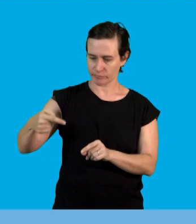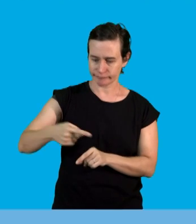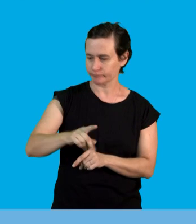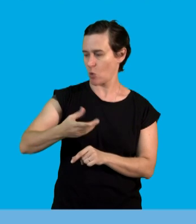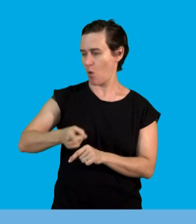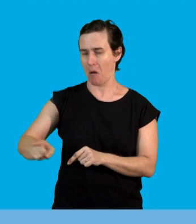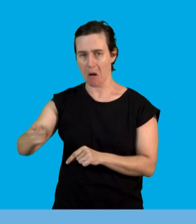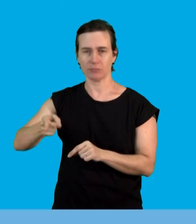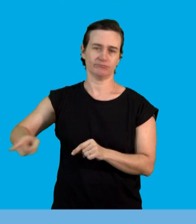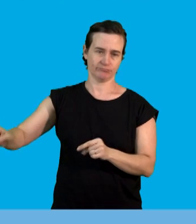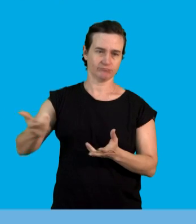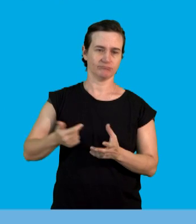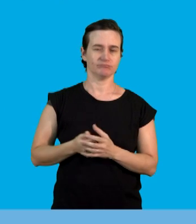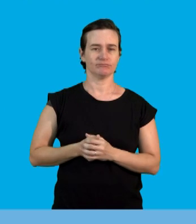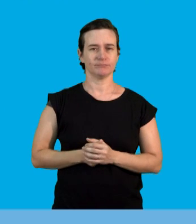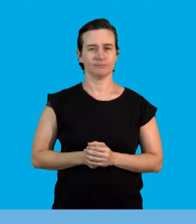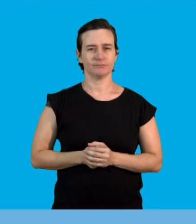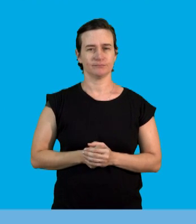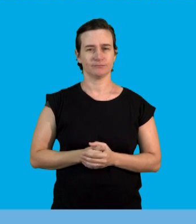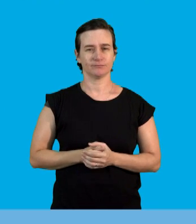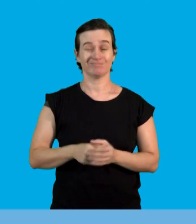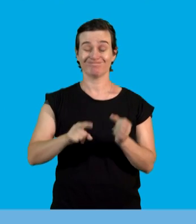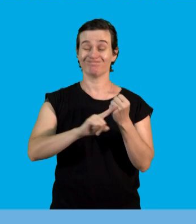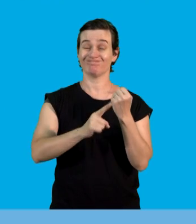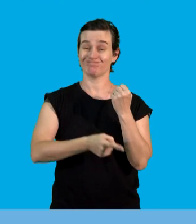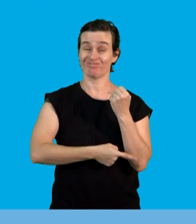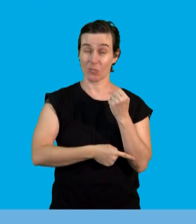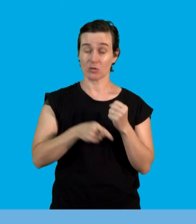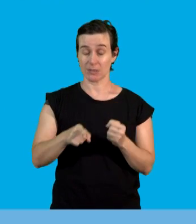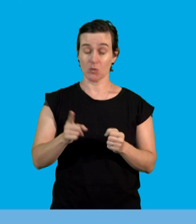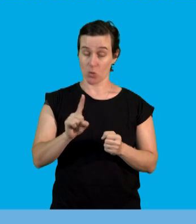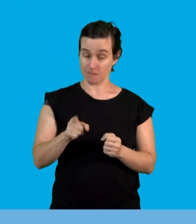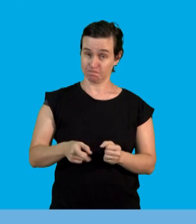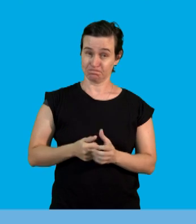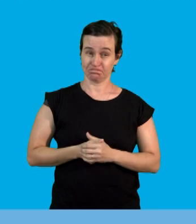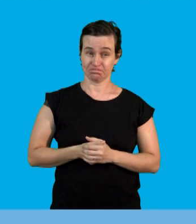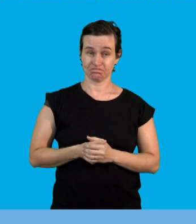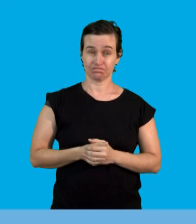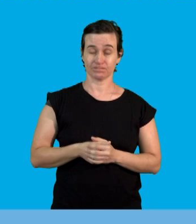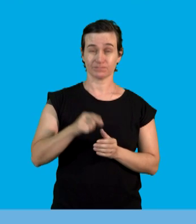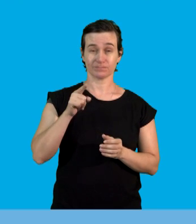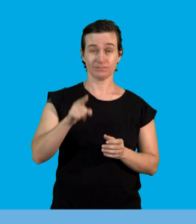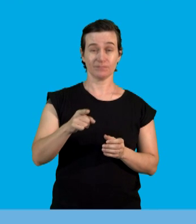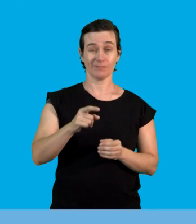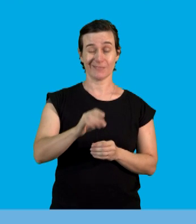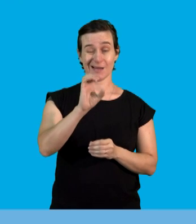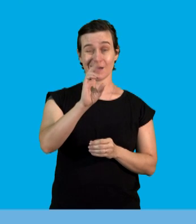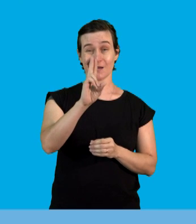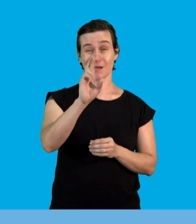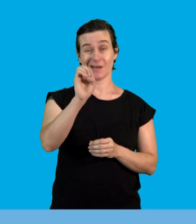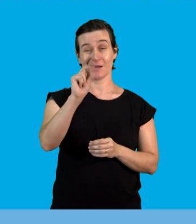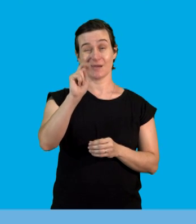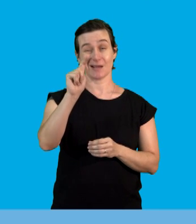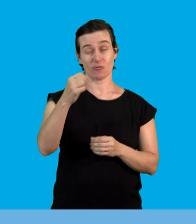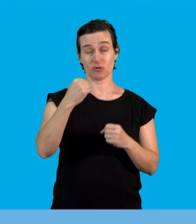from one point to the other point. Now, lastly, what you're going to be looking at now is the current strength going through each component